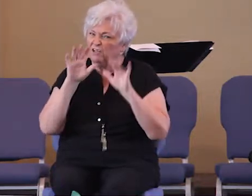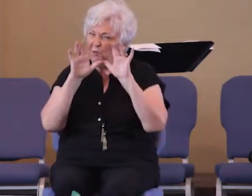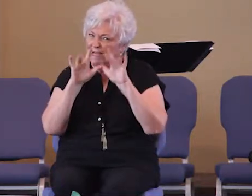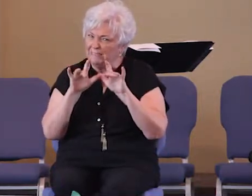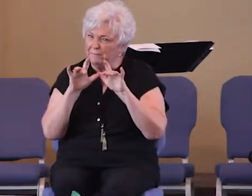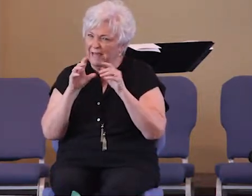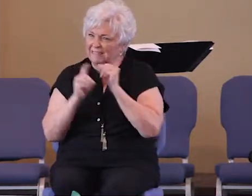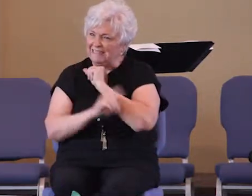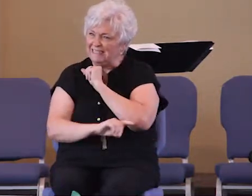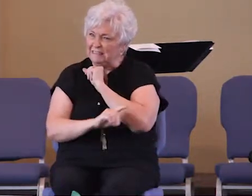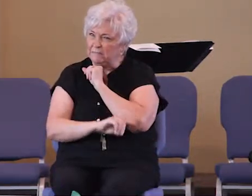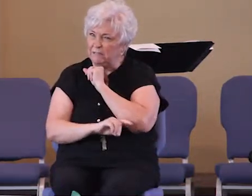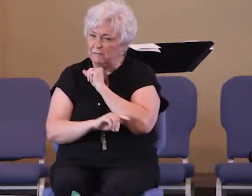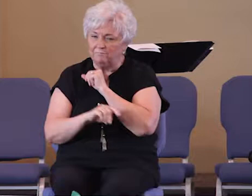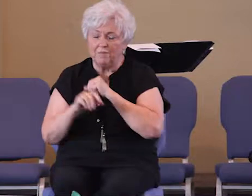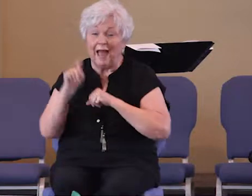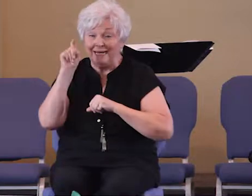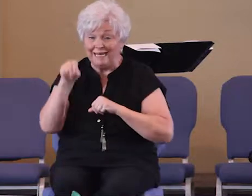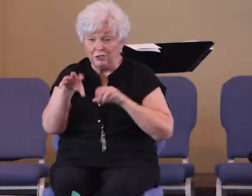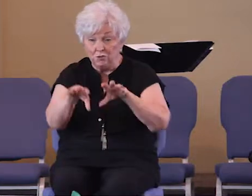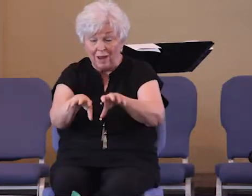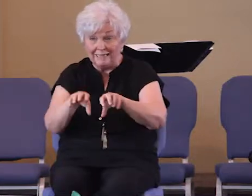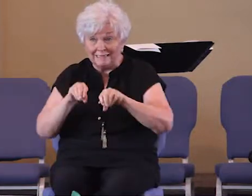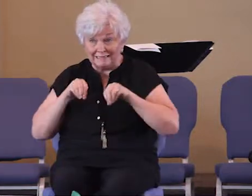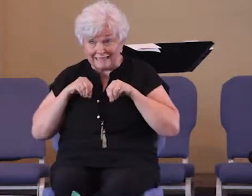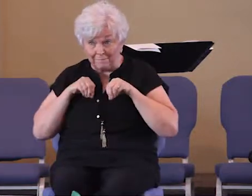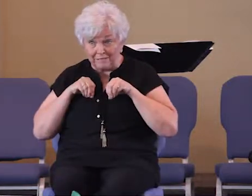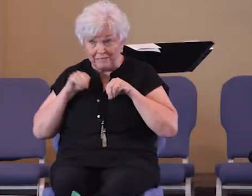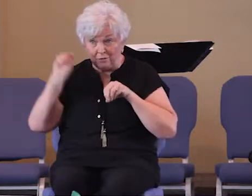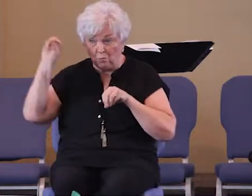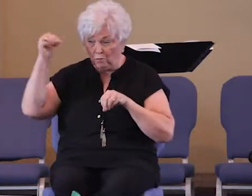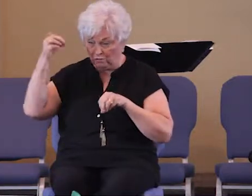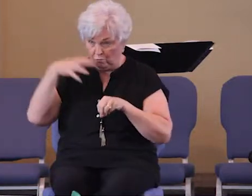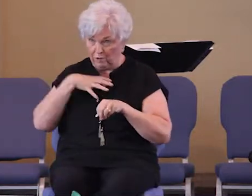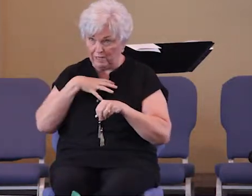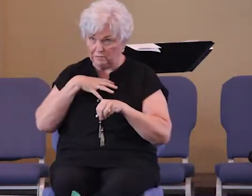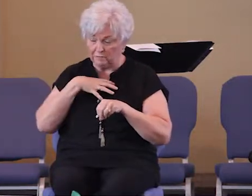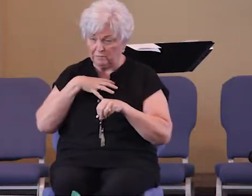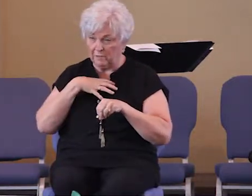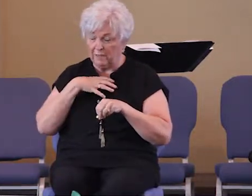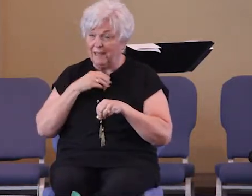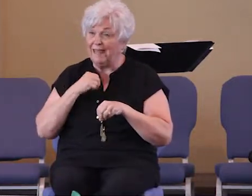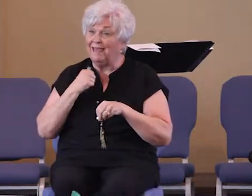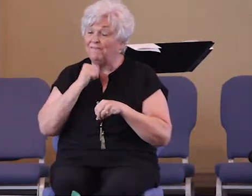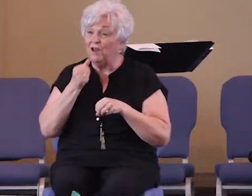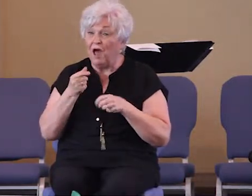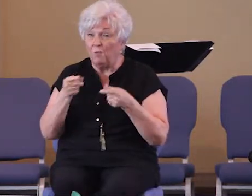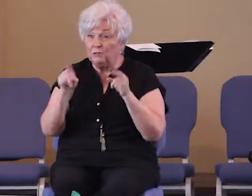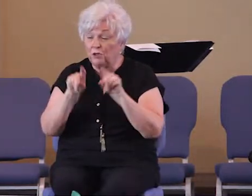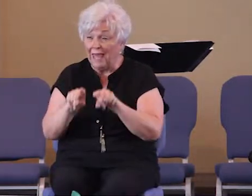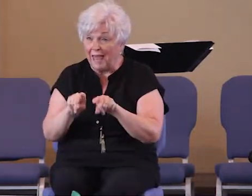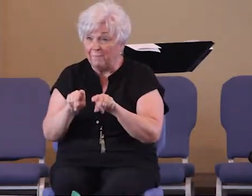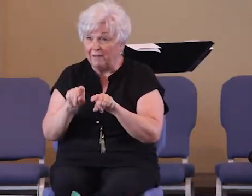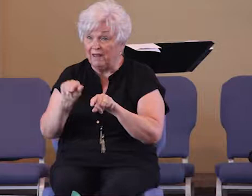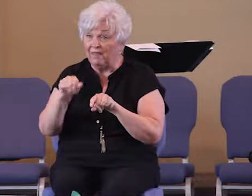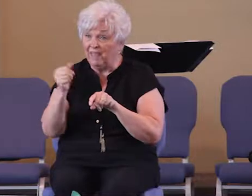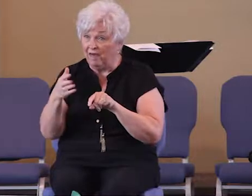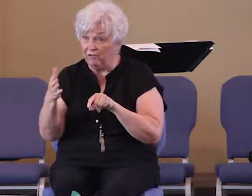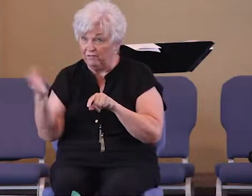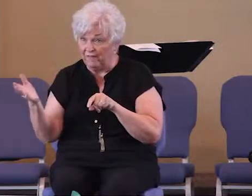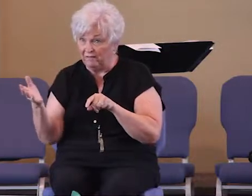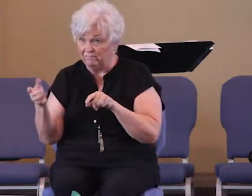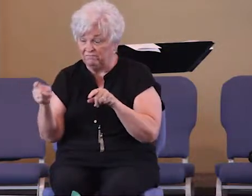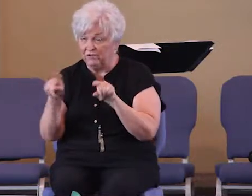grace. Because if I don't, then the flip side of that, the other characteristic, is I